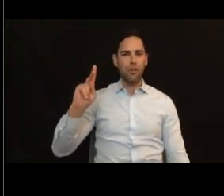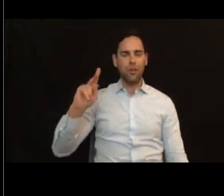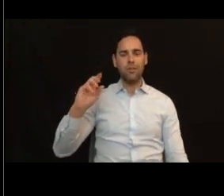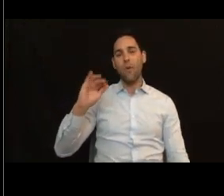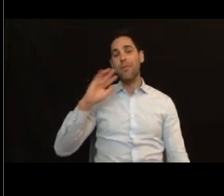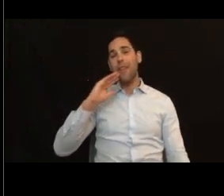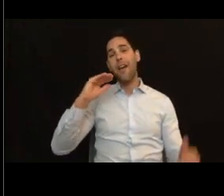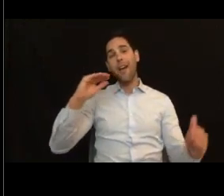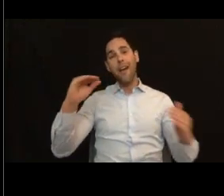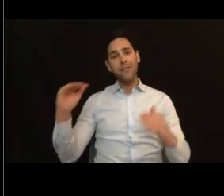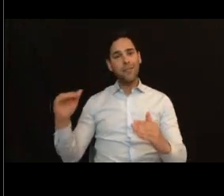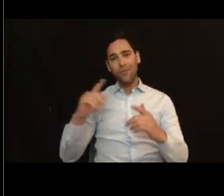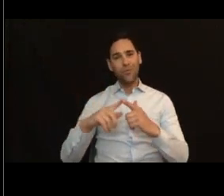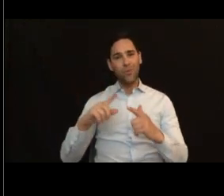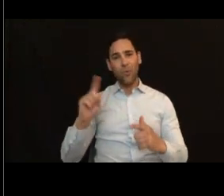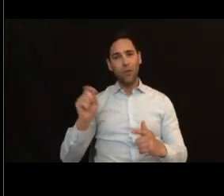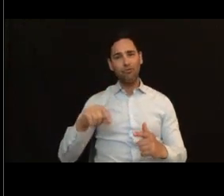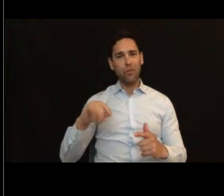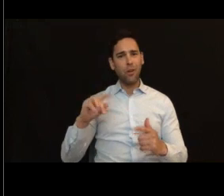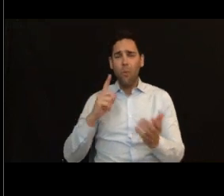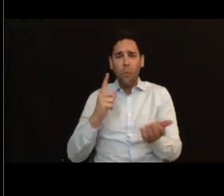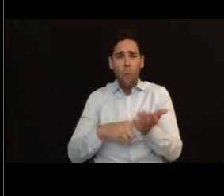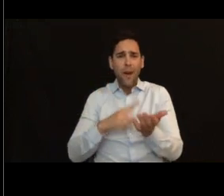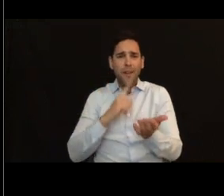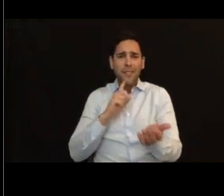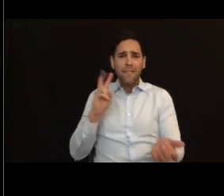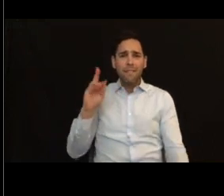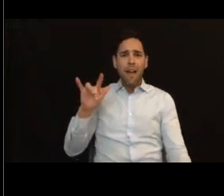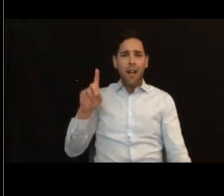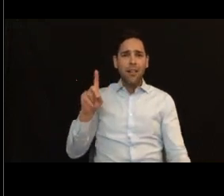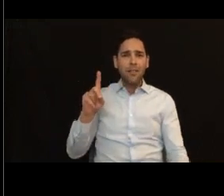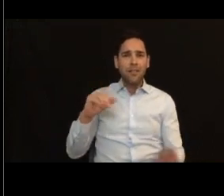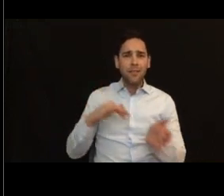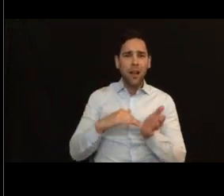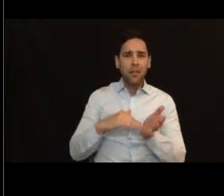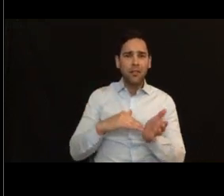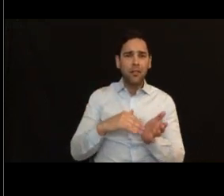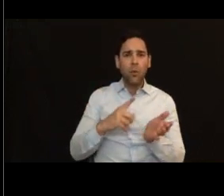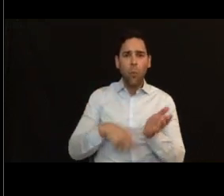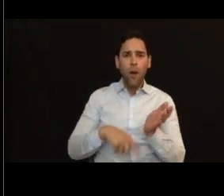like, what is a valid study? What is real linguistics? Because there's